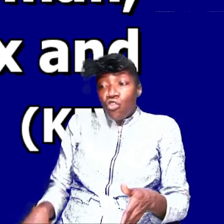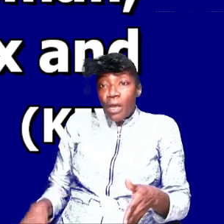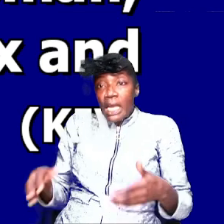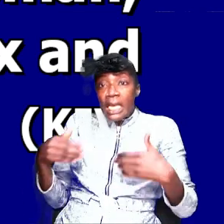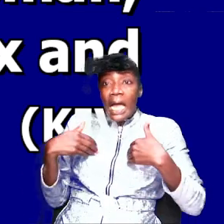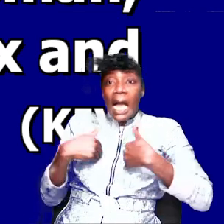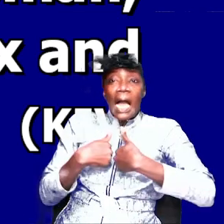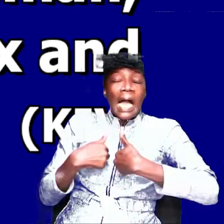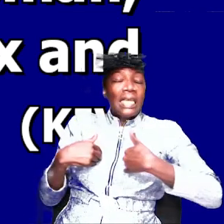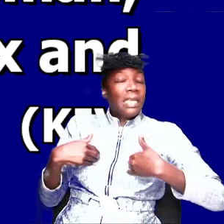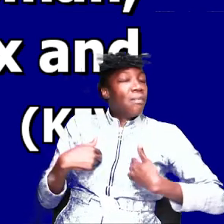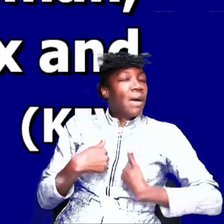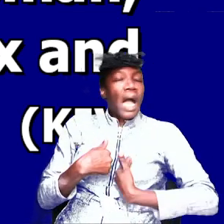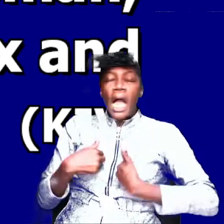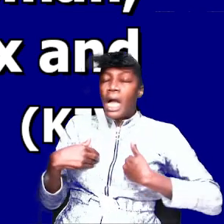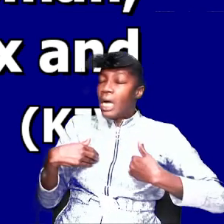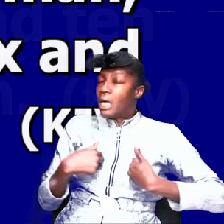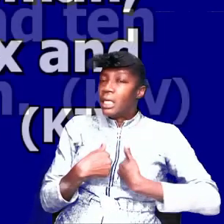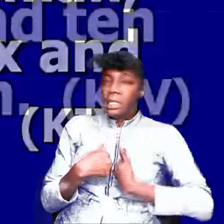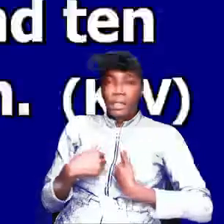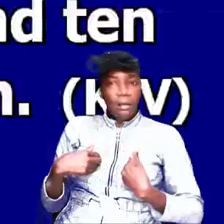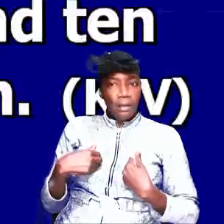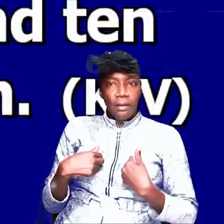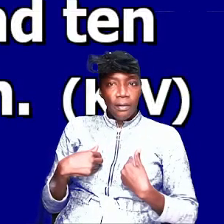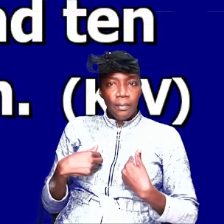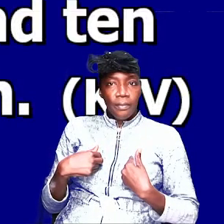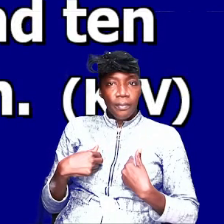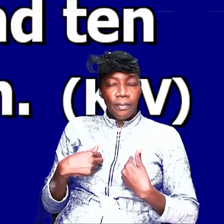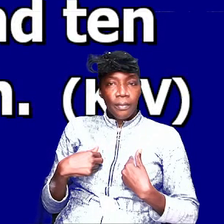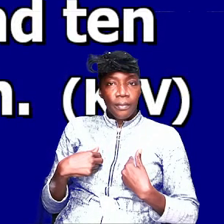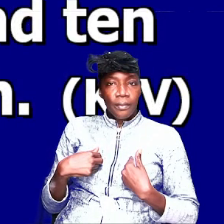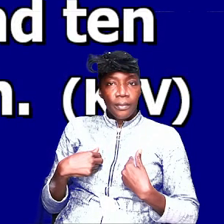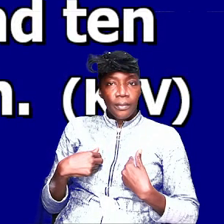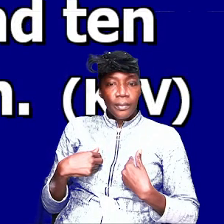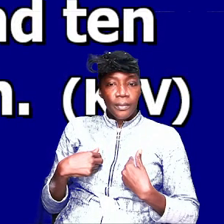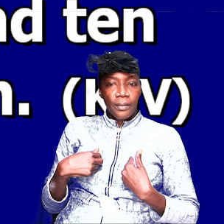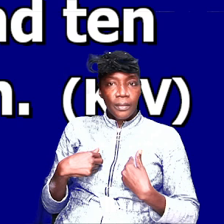and sheep, and camel, and ass.